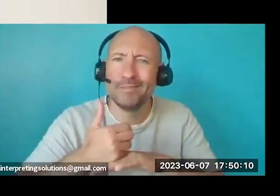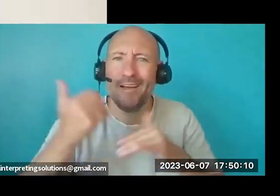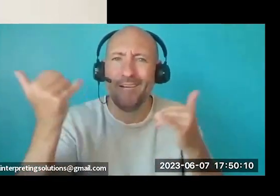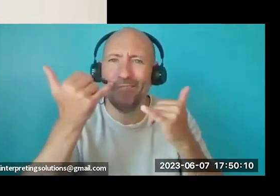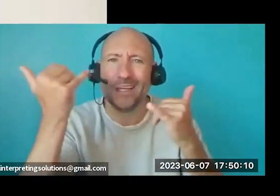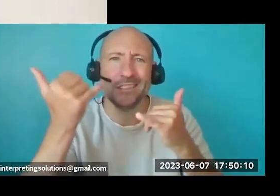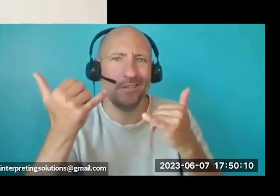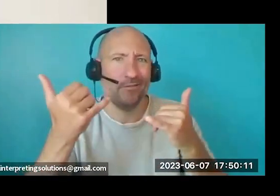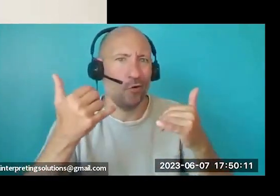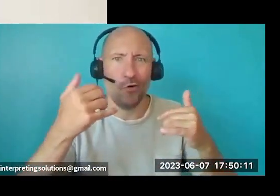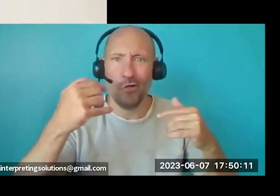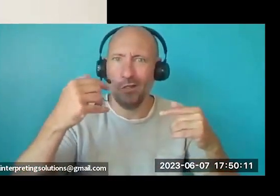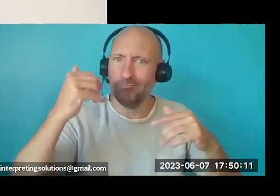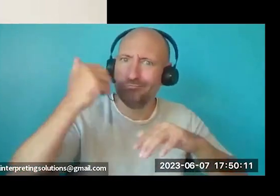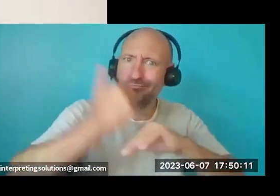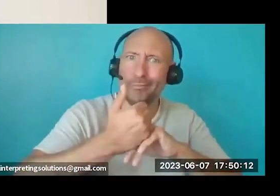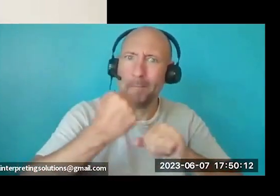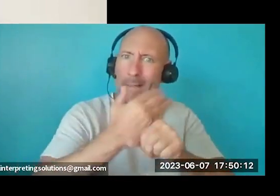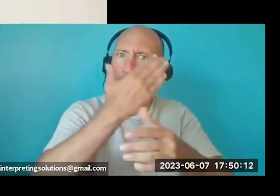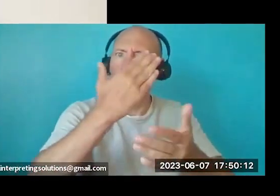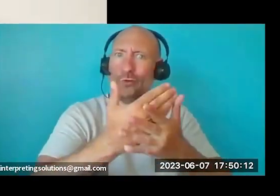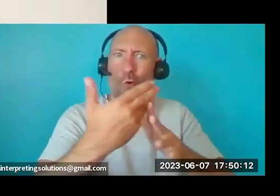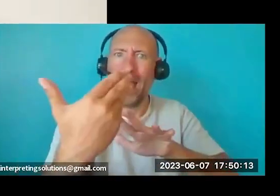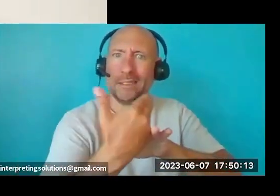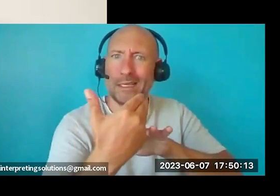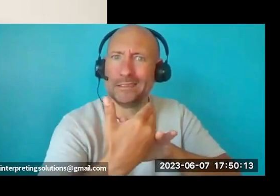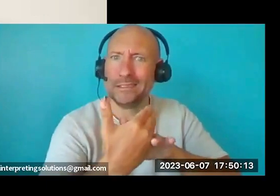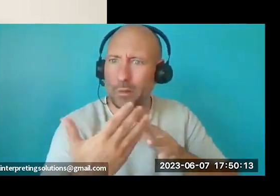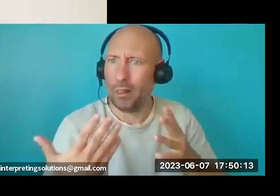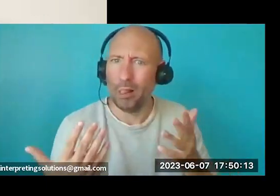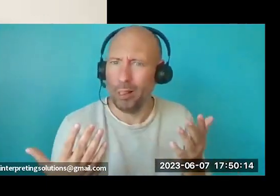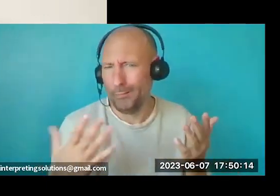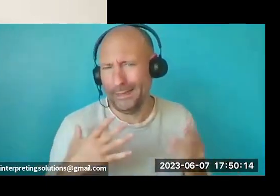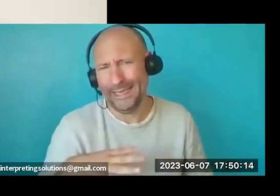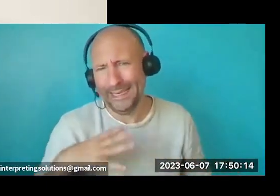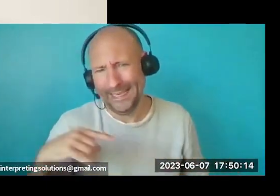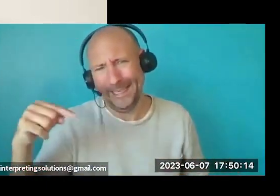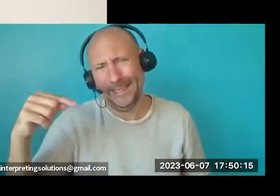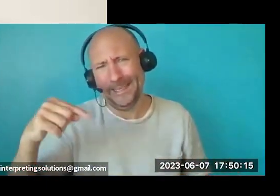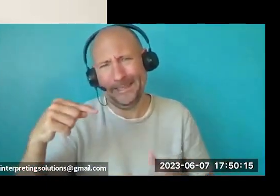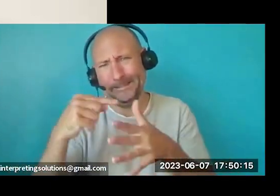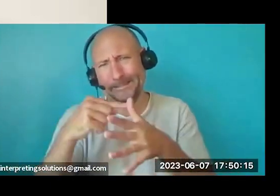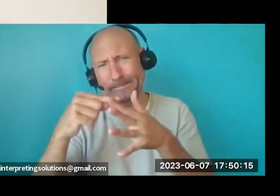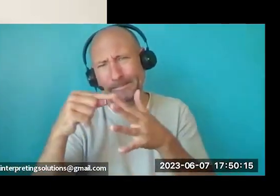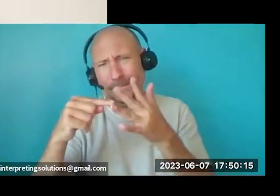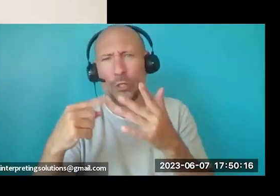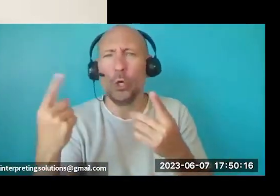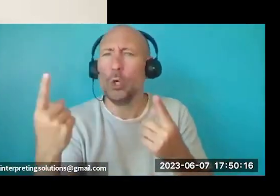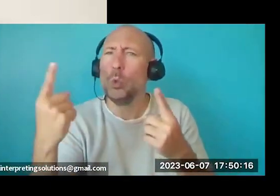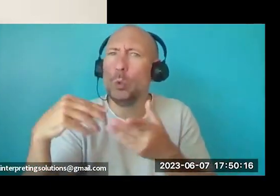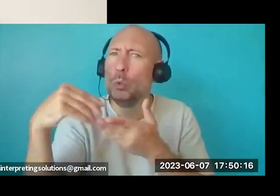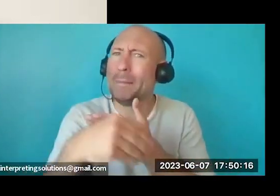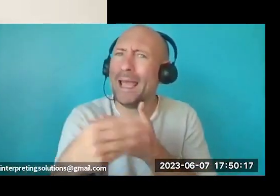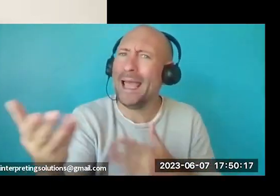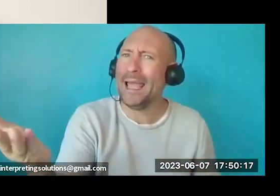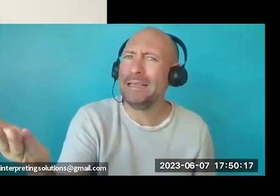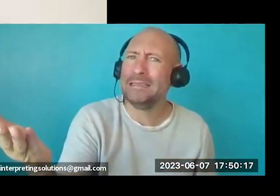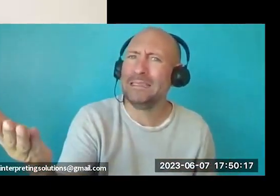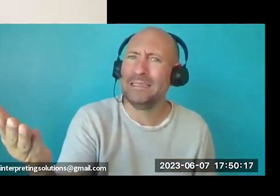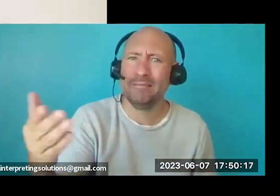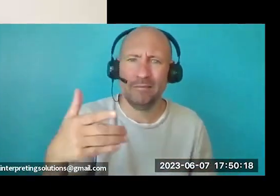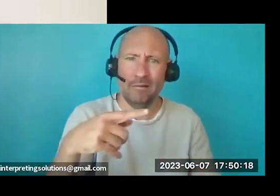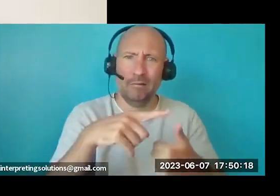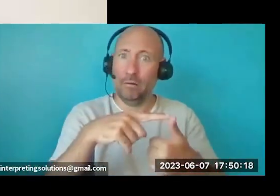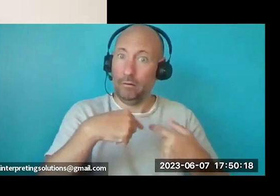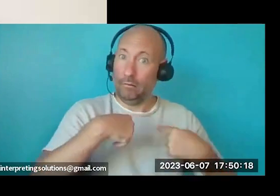at venues, we always need to ask who pays for the extra costs. Is